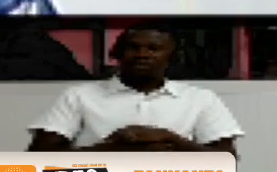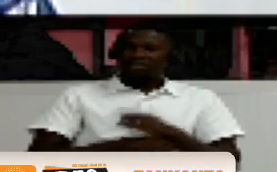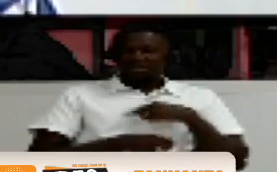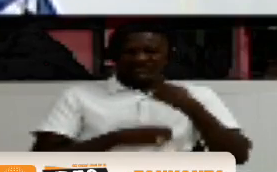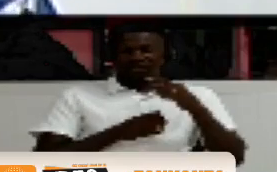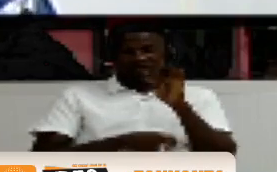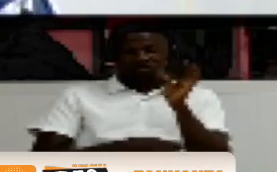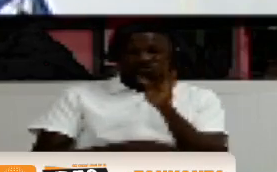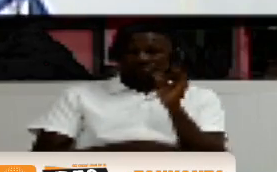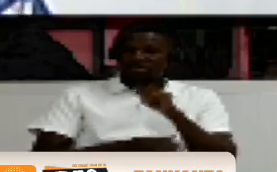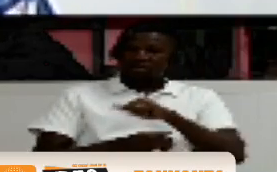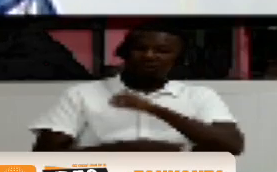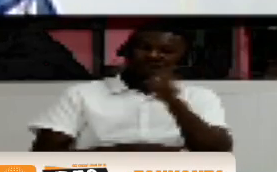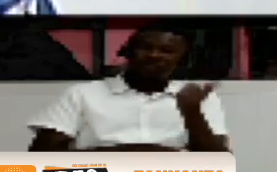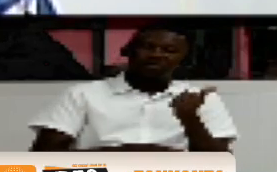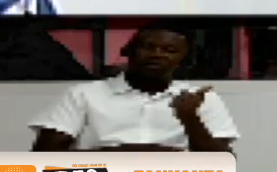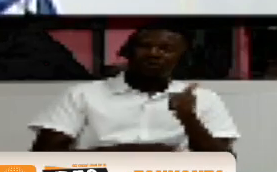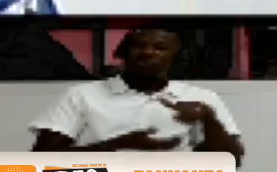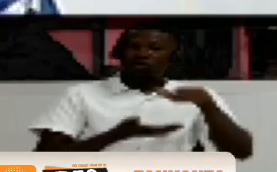Tuesdays and Thursdays.